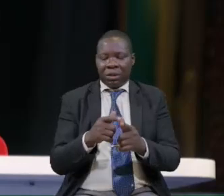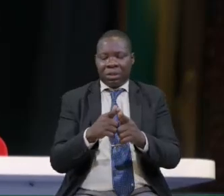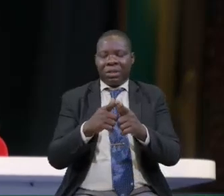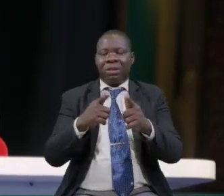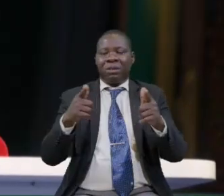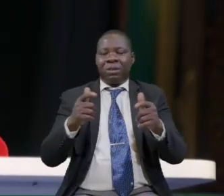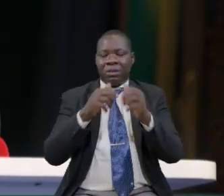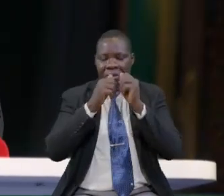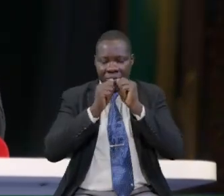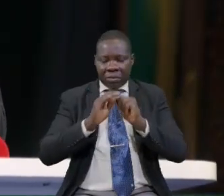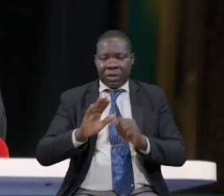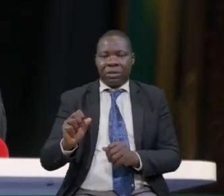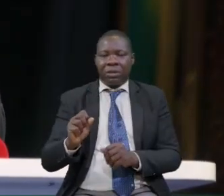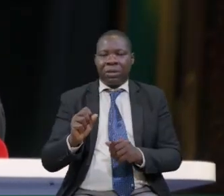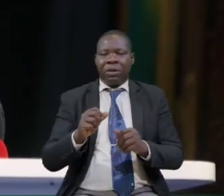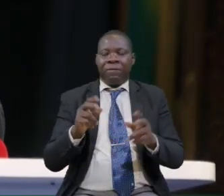very great blessing,